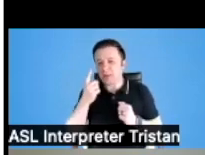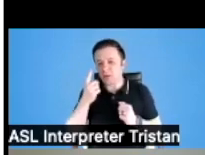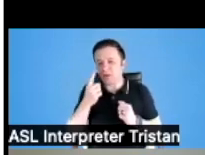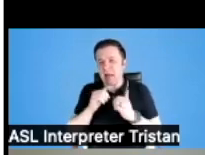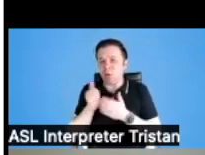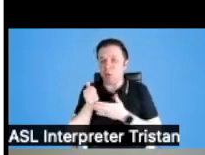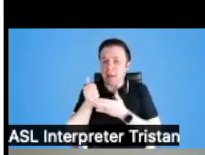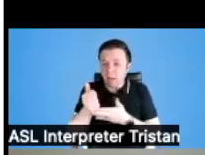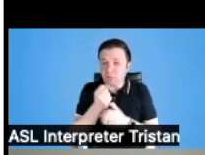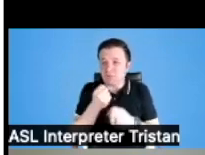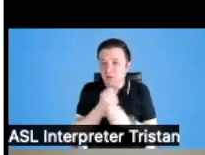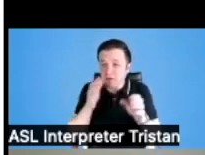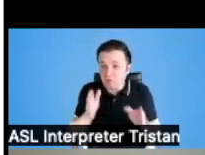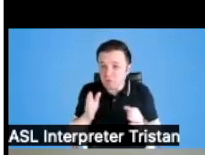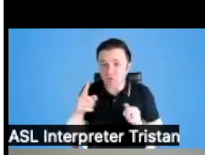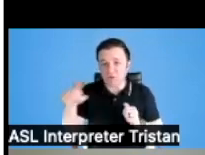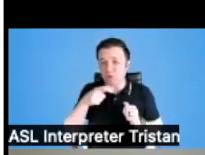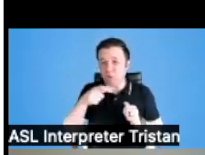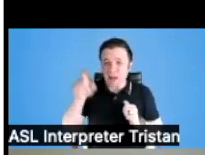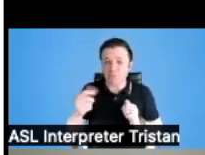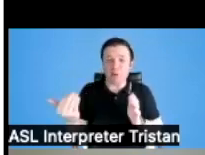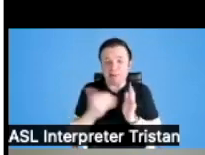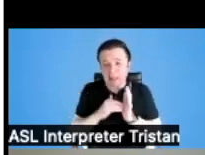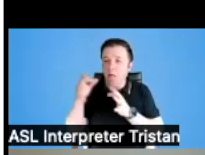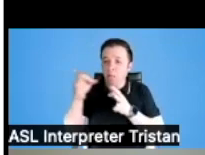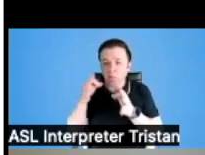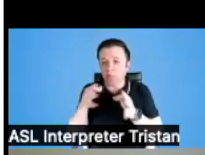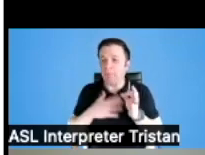help survivors so that they don't need to continuously explain?